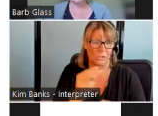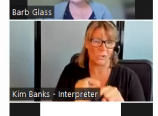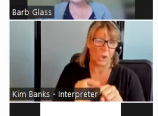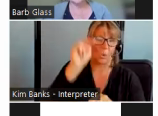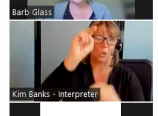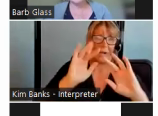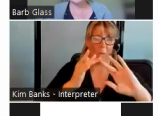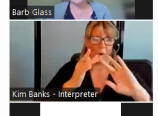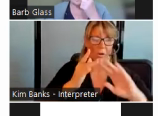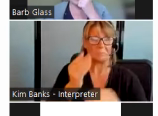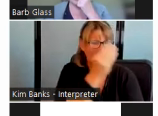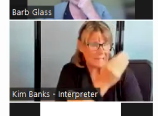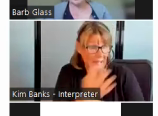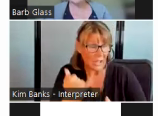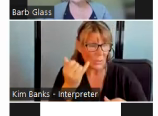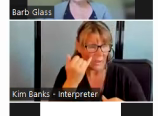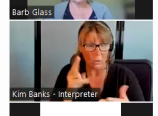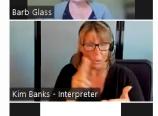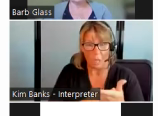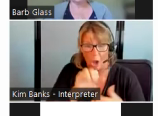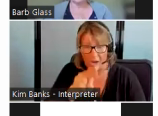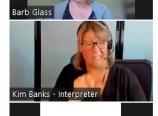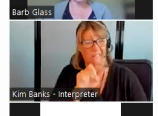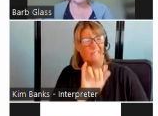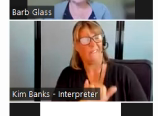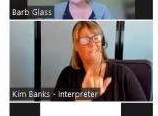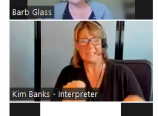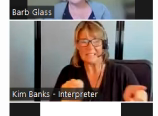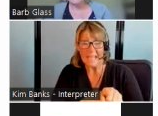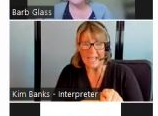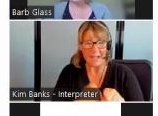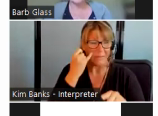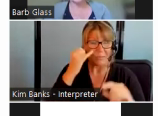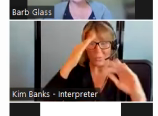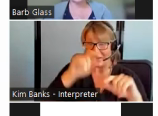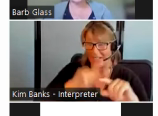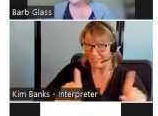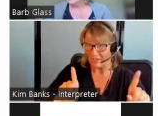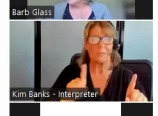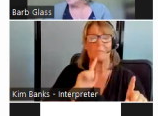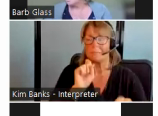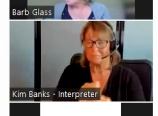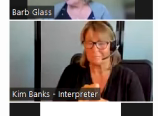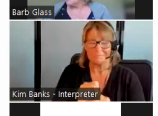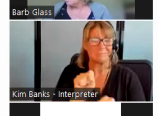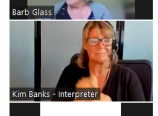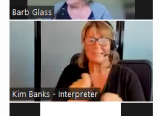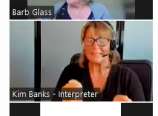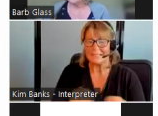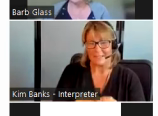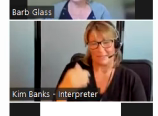networks. Just telling you that in case you logged in today, perhaps expecting something a bit different, but it actually is the same, is that same